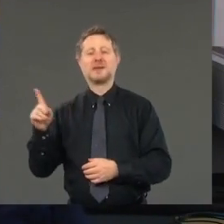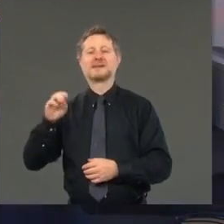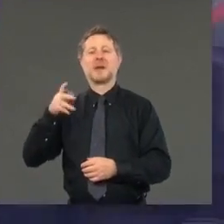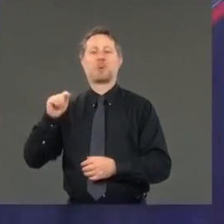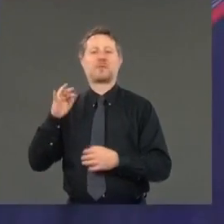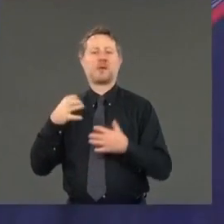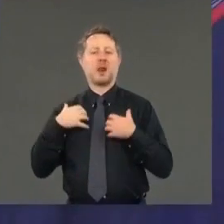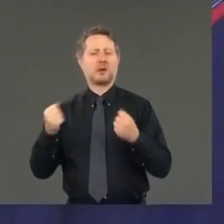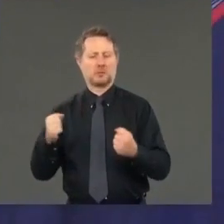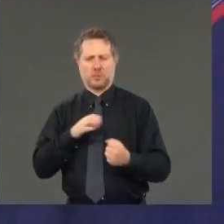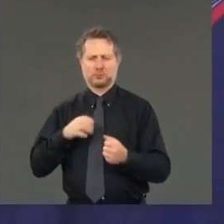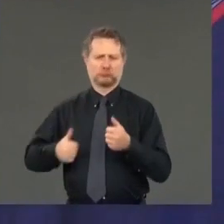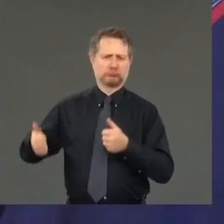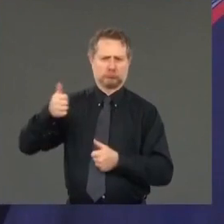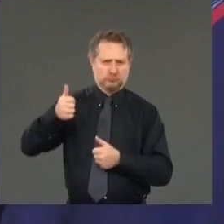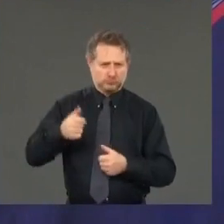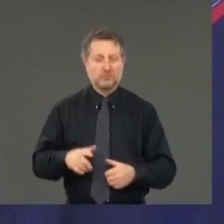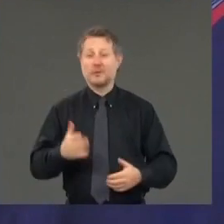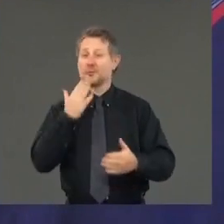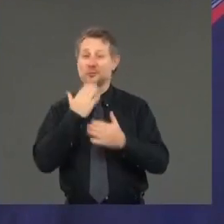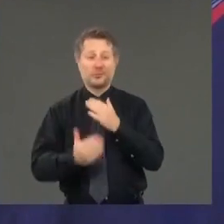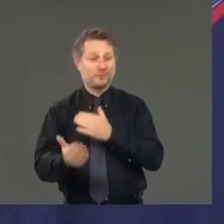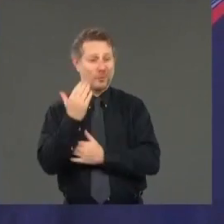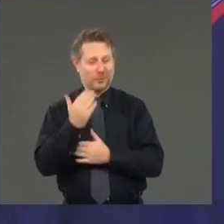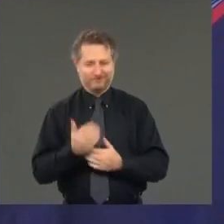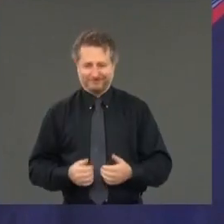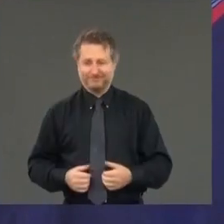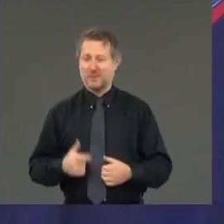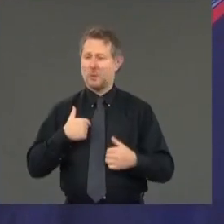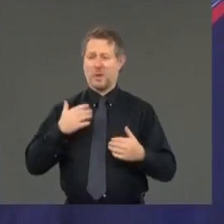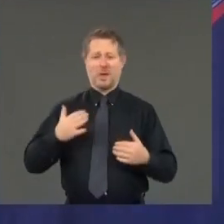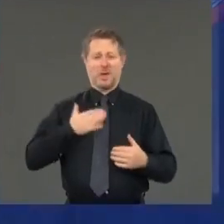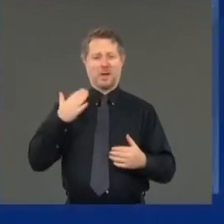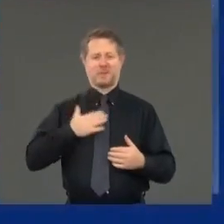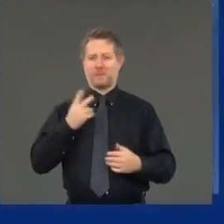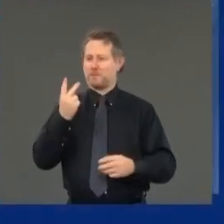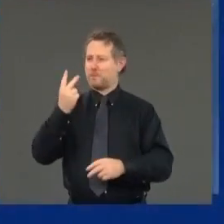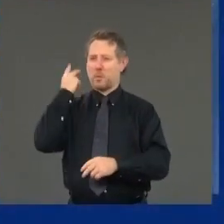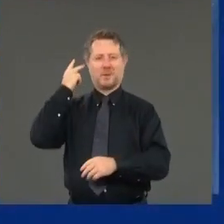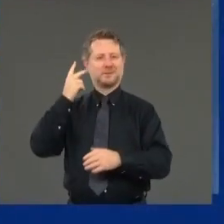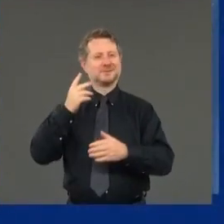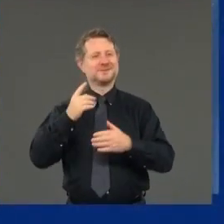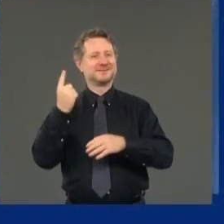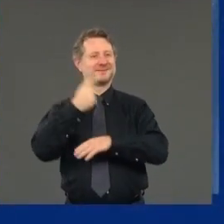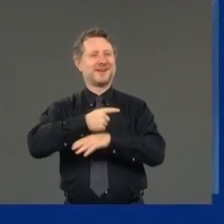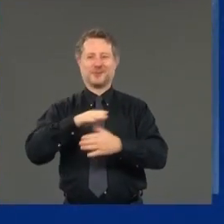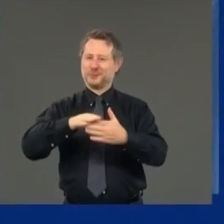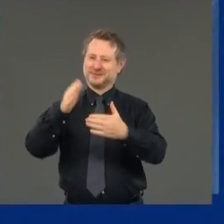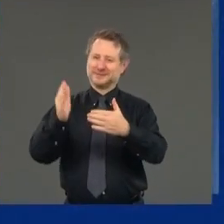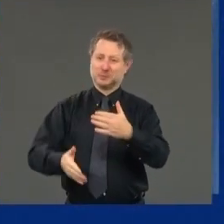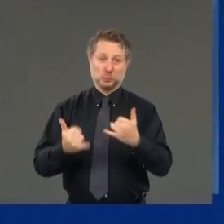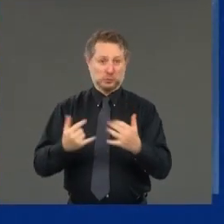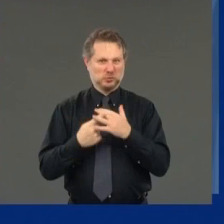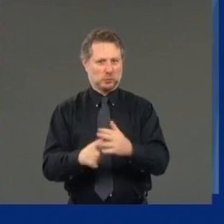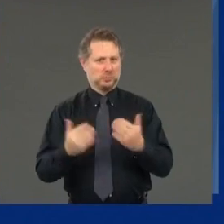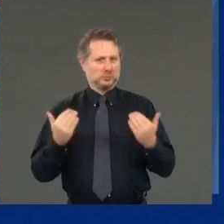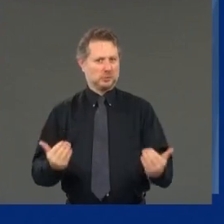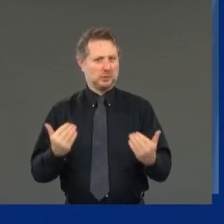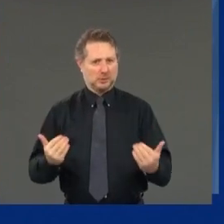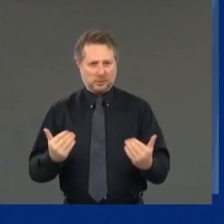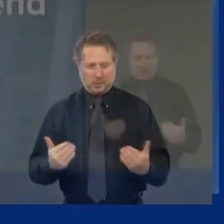you. Happy Memorial Day weekend. Starts today. Summer